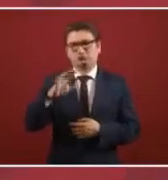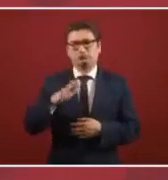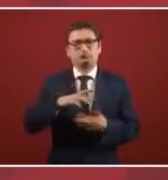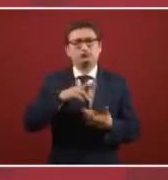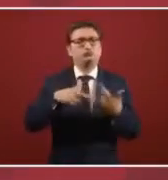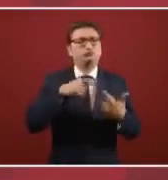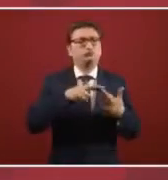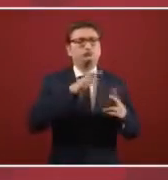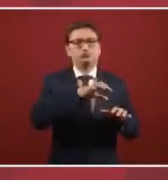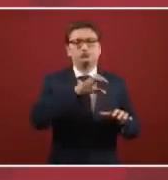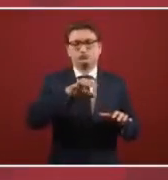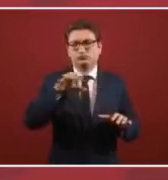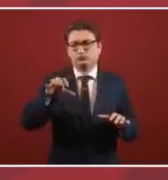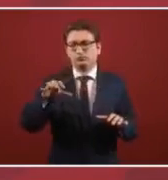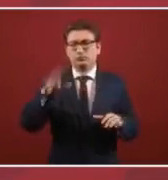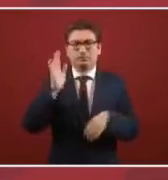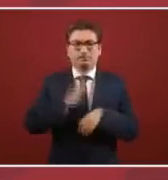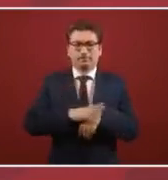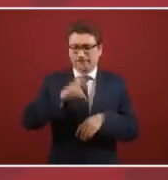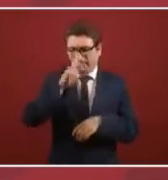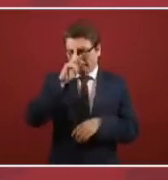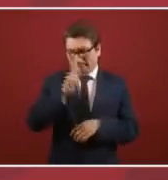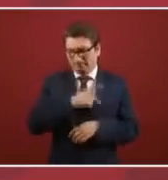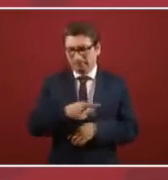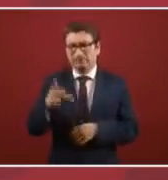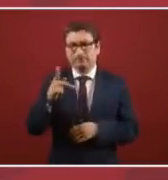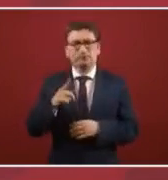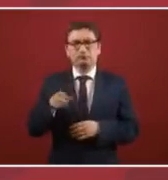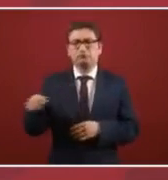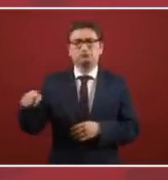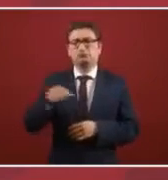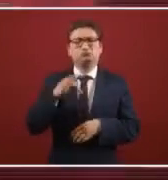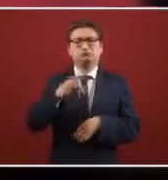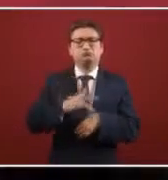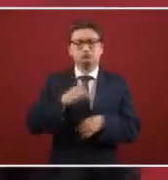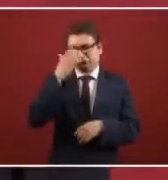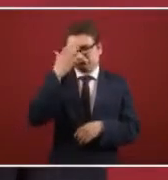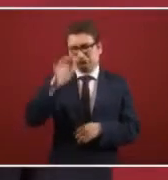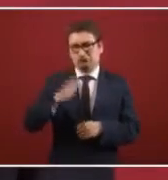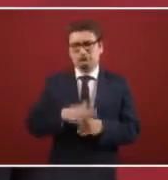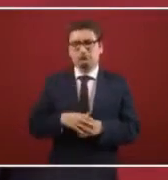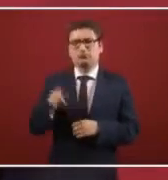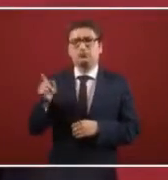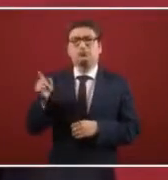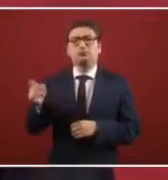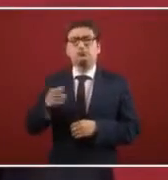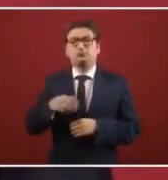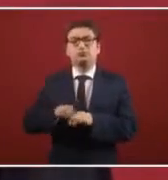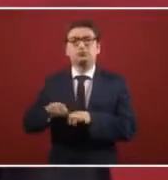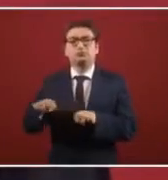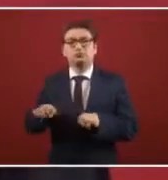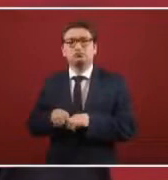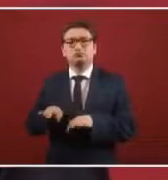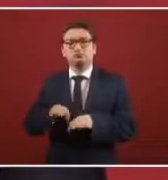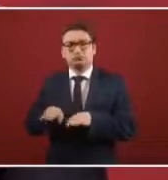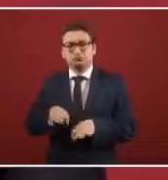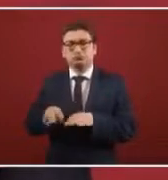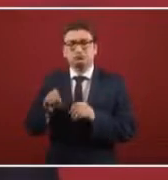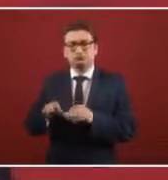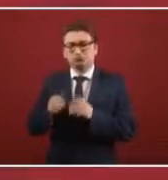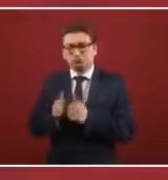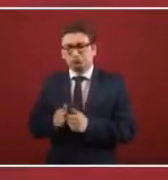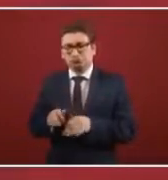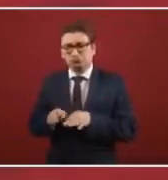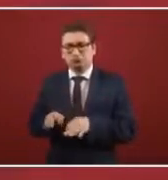regiones the regions, más pobres de México. the most poor, Todo su impoverished of trabajo Mexico. de gabinete. All their jobs Por were in the